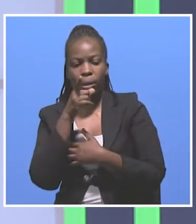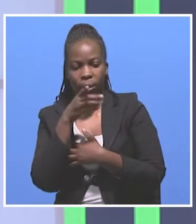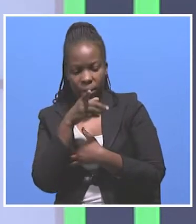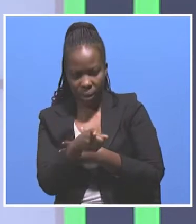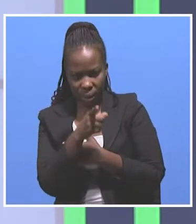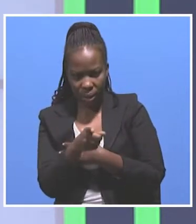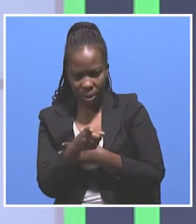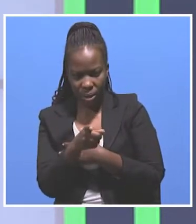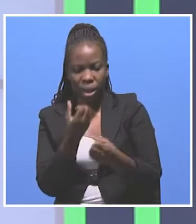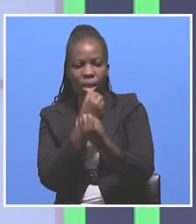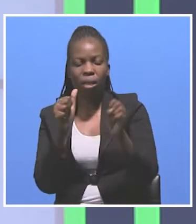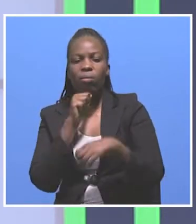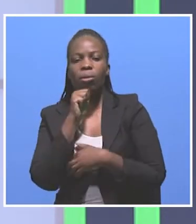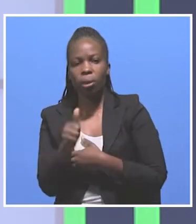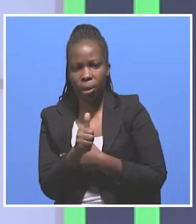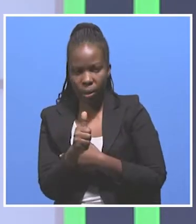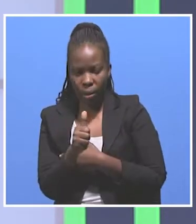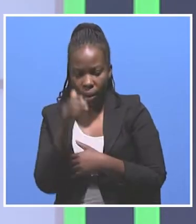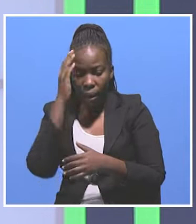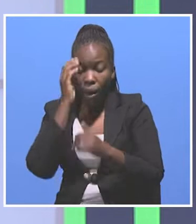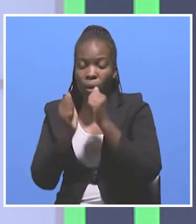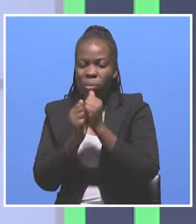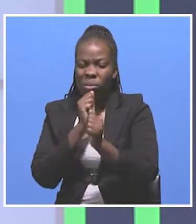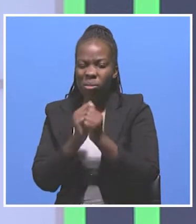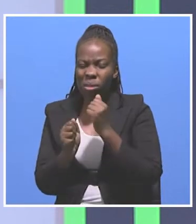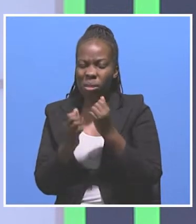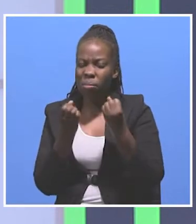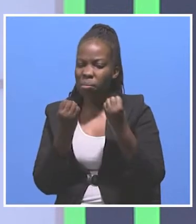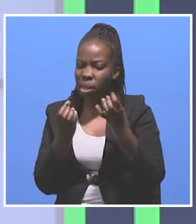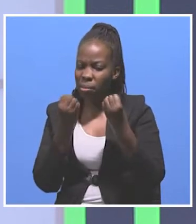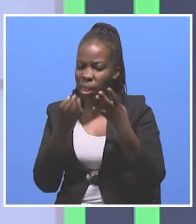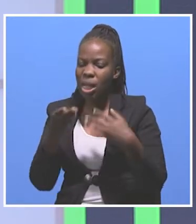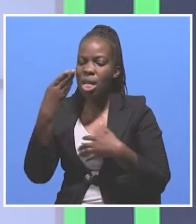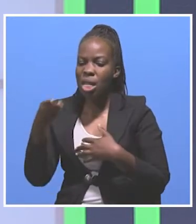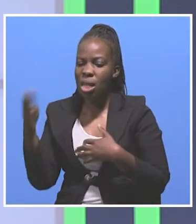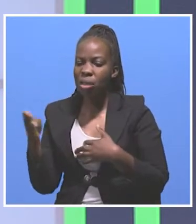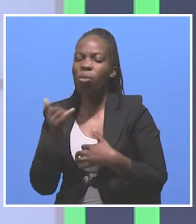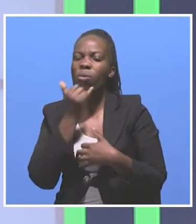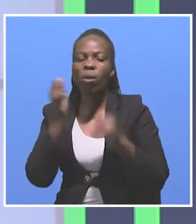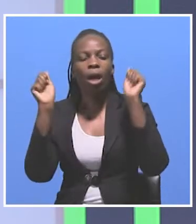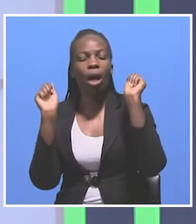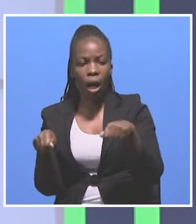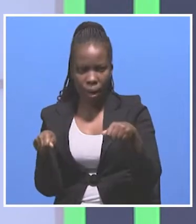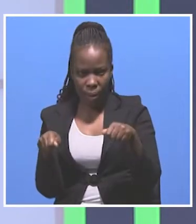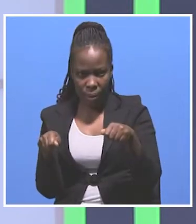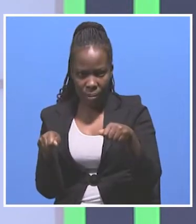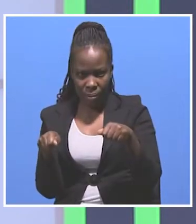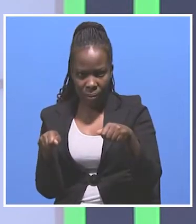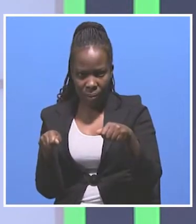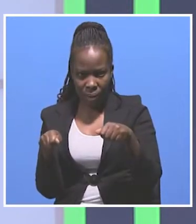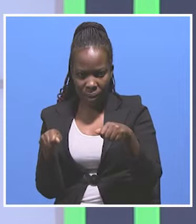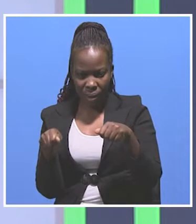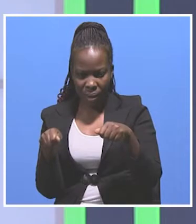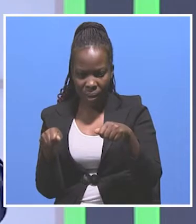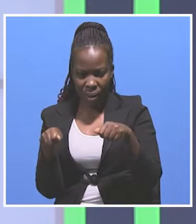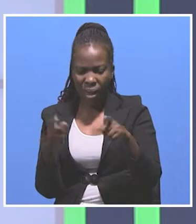terminology to say unsafe? Because a lot of things can go wrong. Okay? People use different